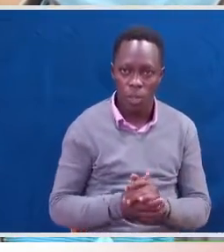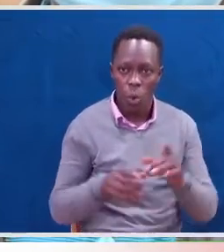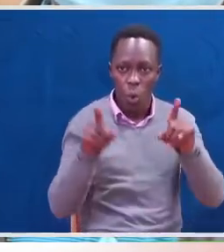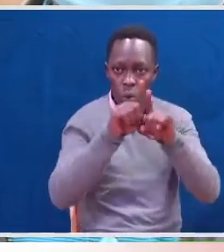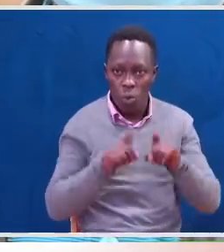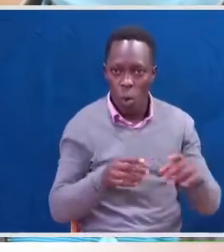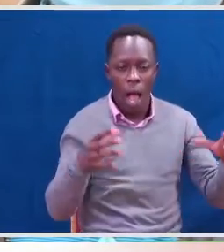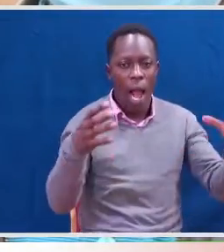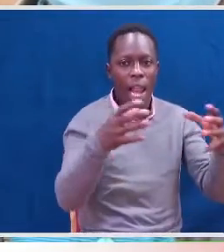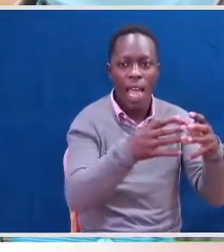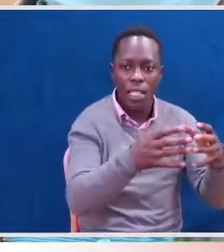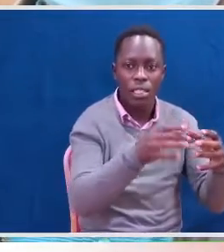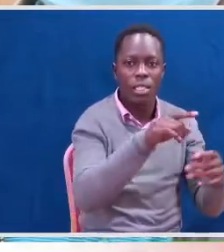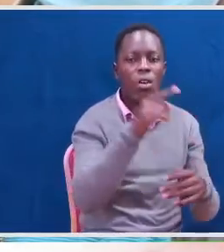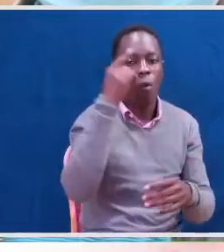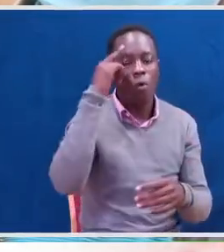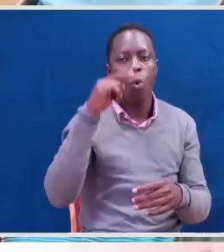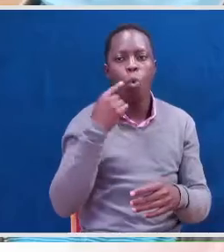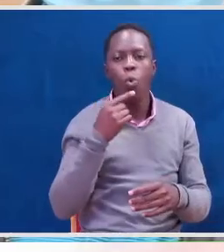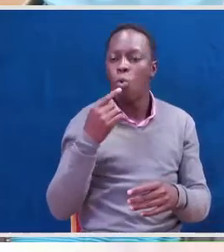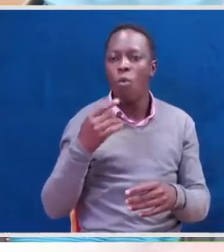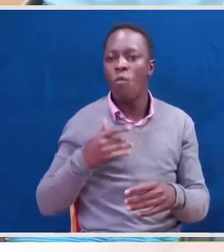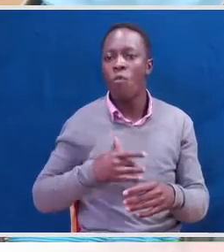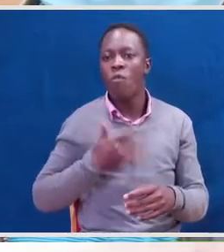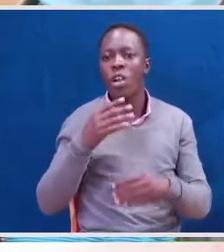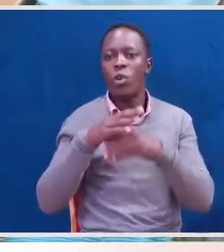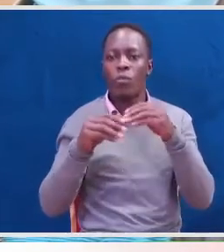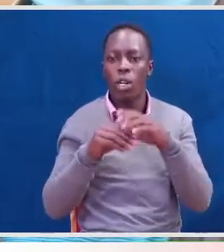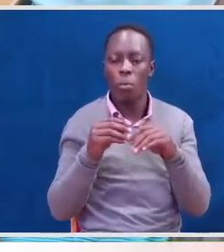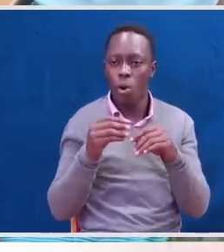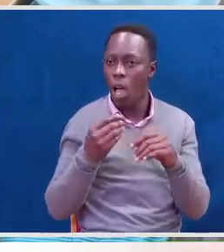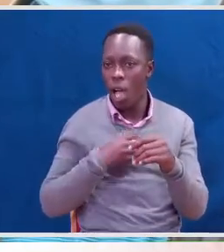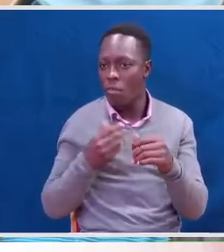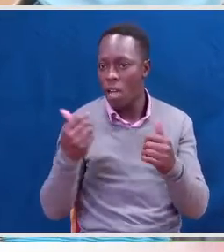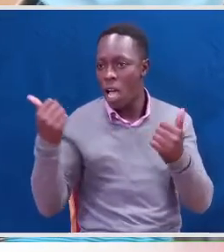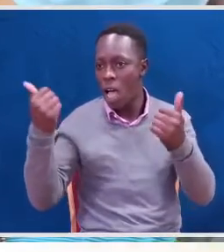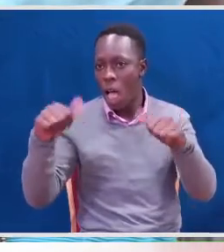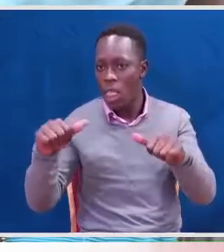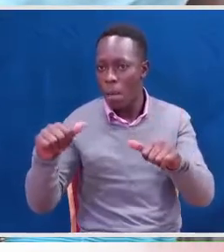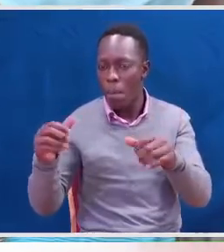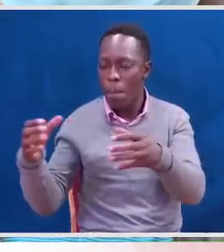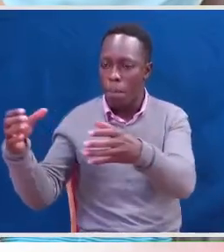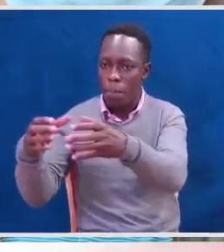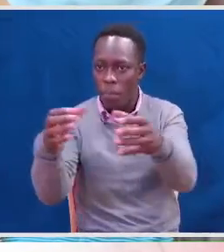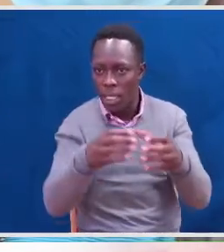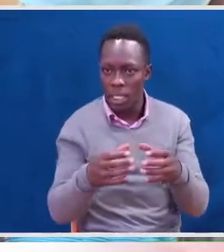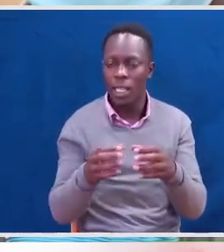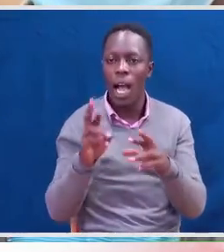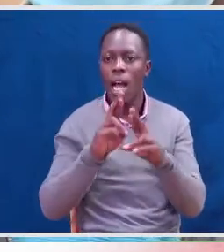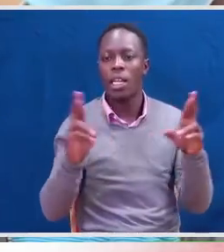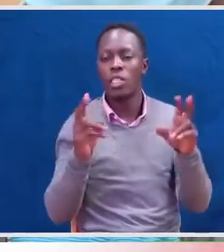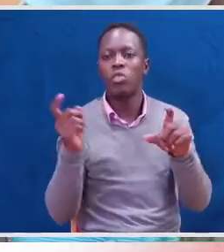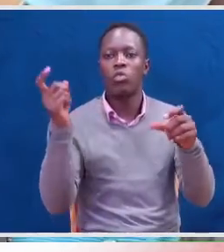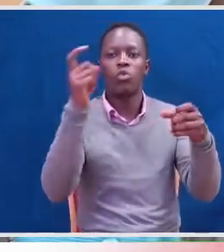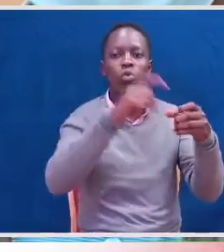be alliance of the willing. So if other parties express that willingness to get into an alliance